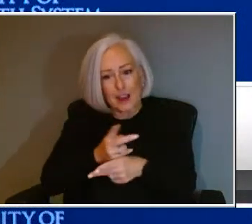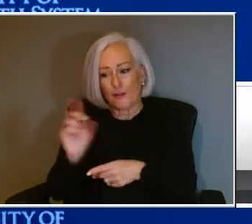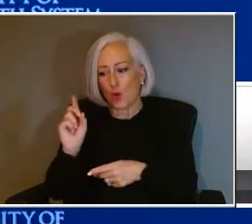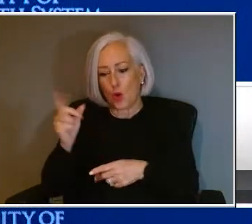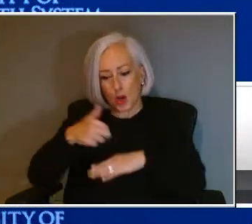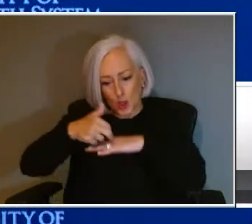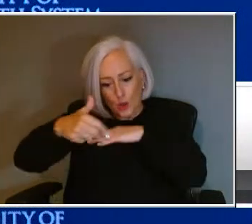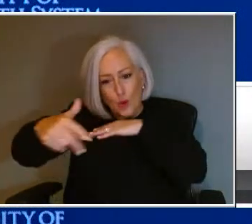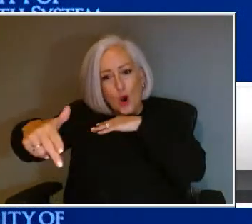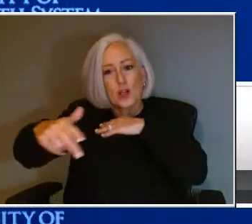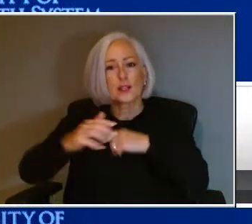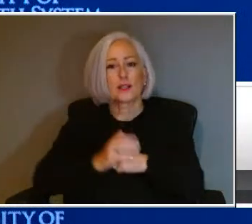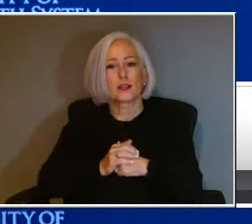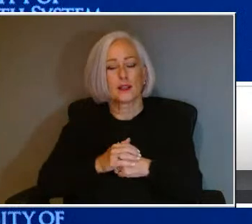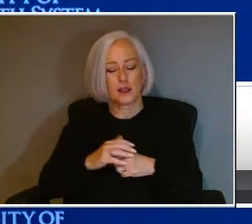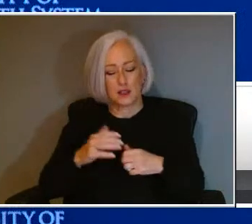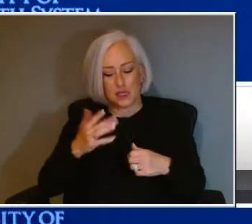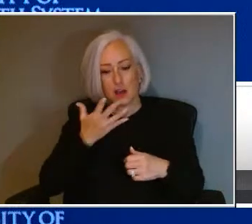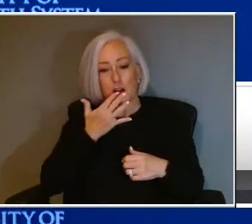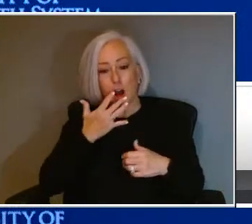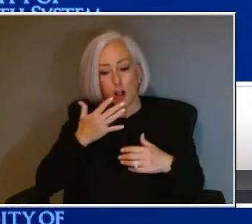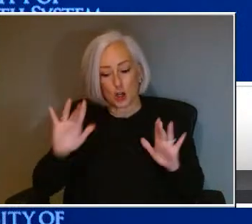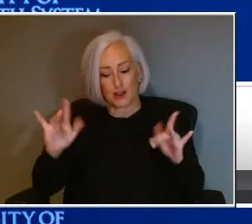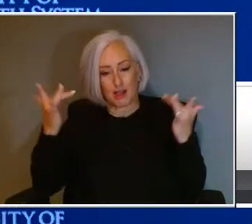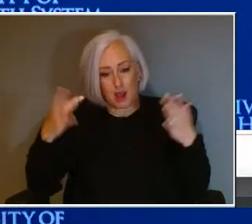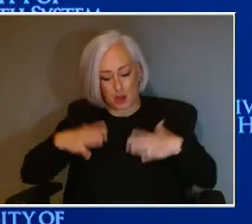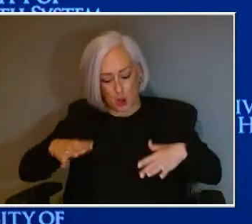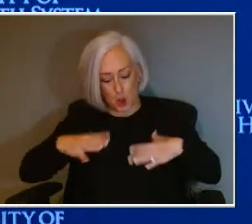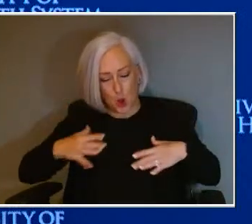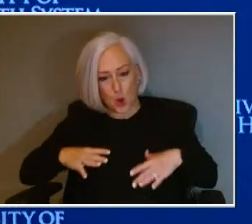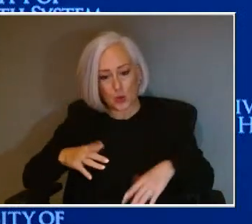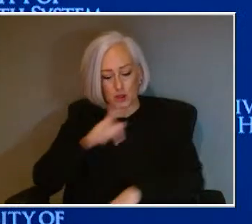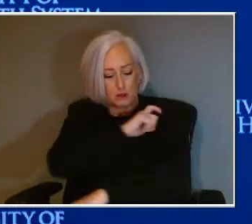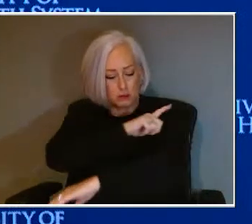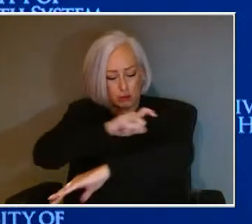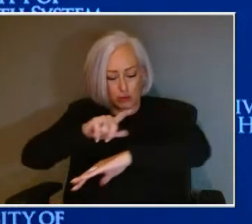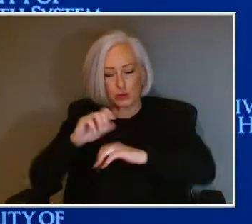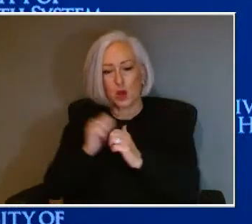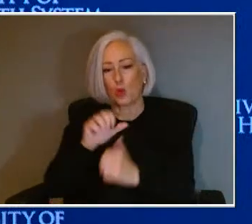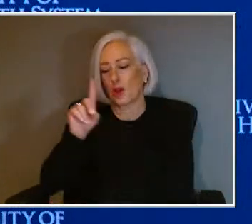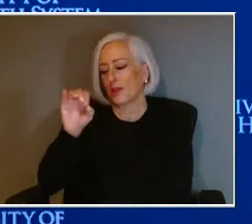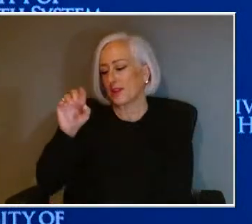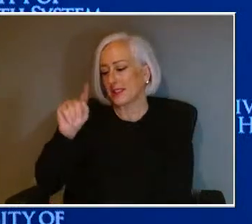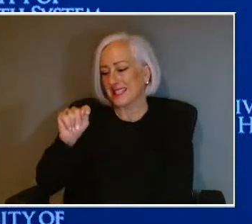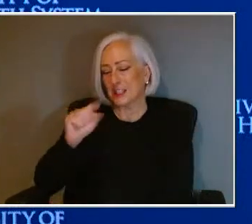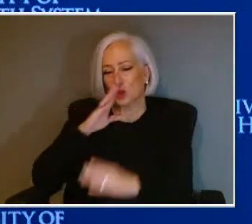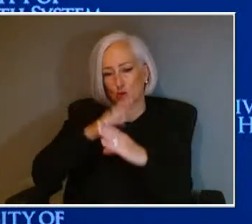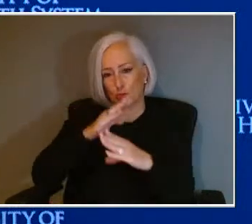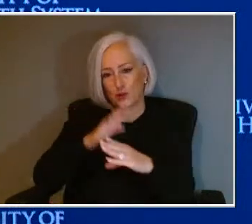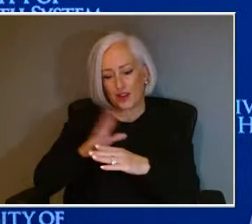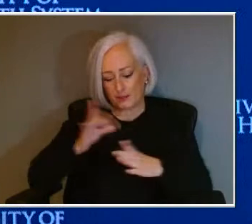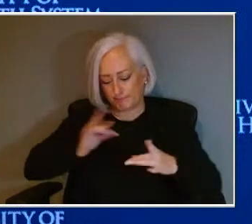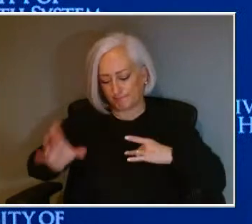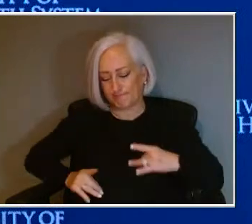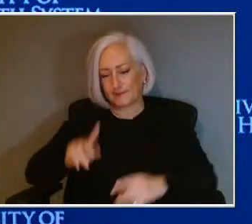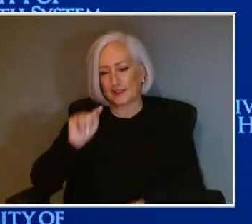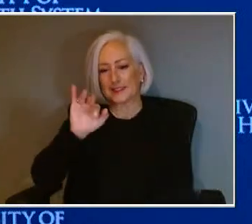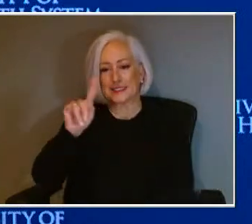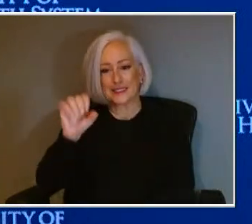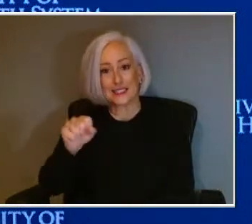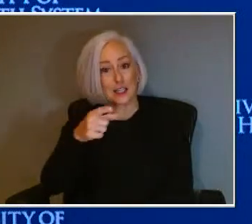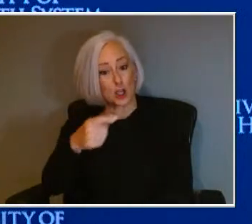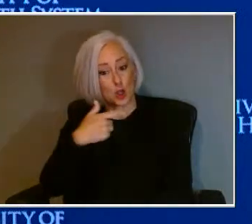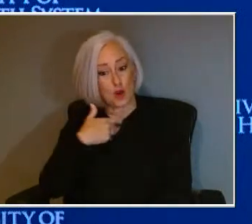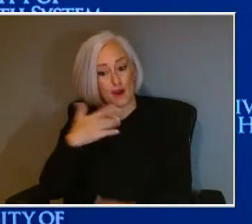wear insecticide with DEET to help prevent those ticks on. And then if you have a concern, please just